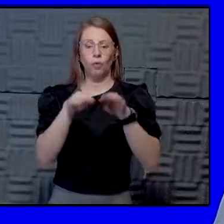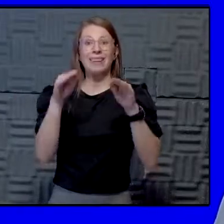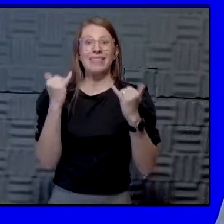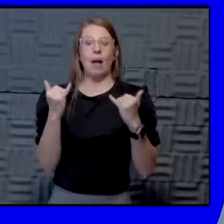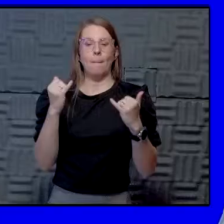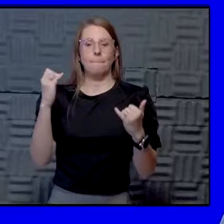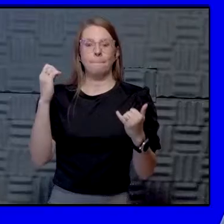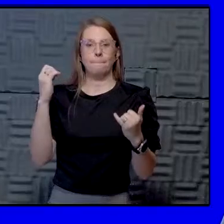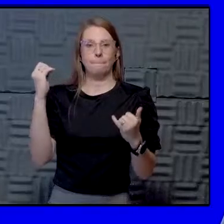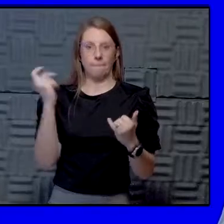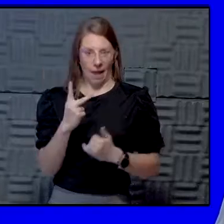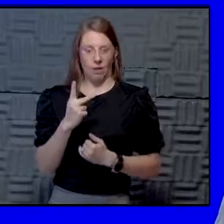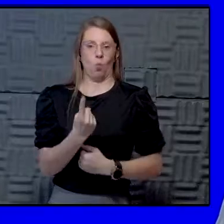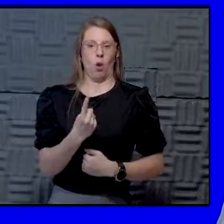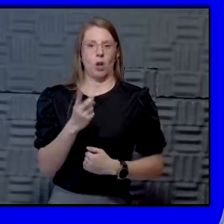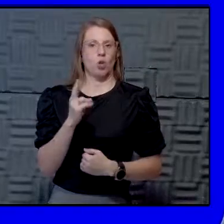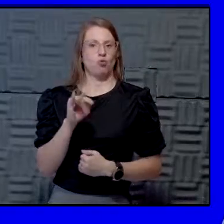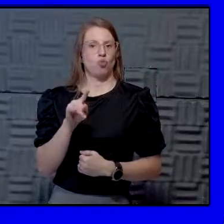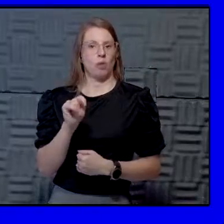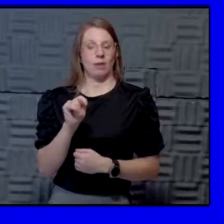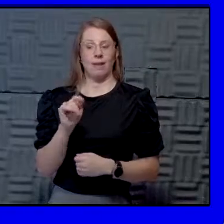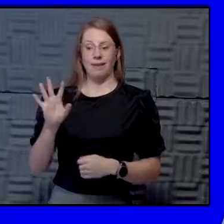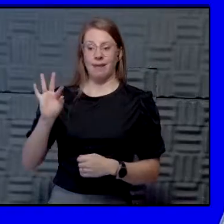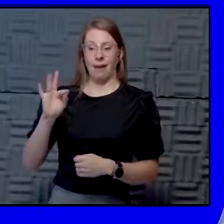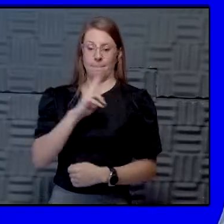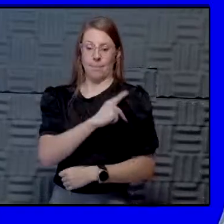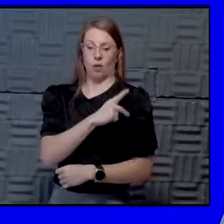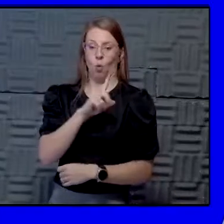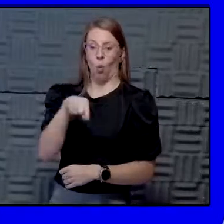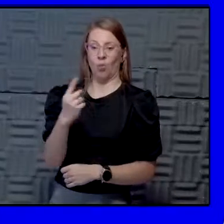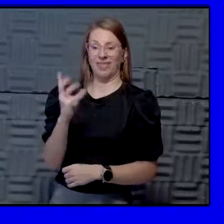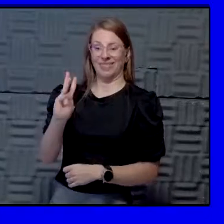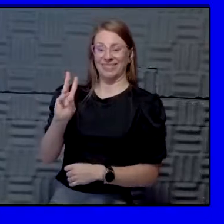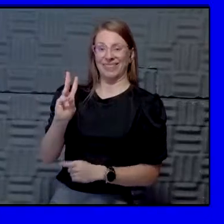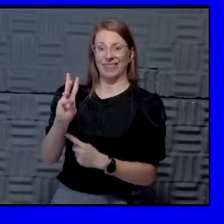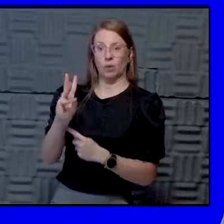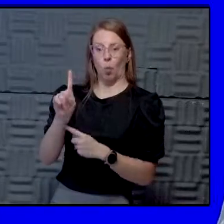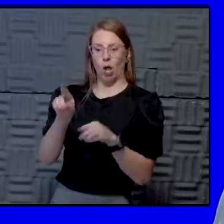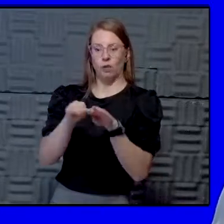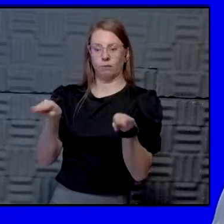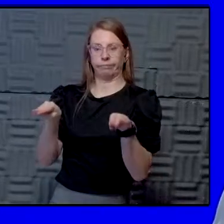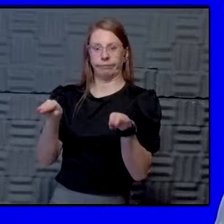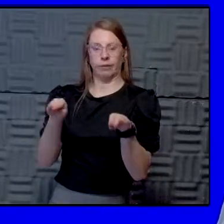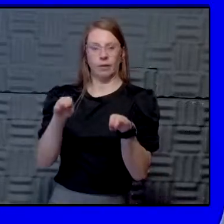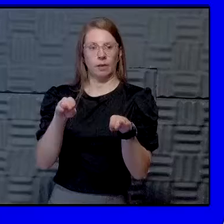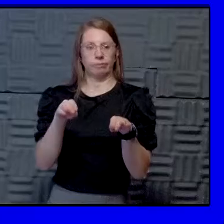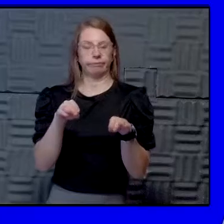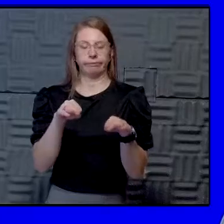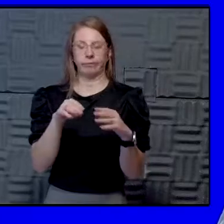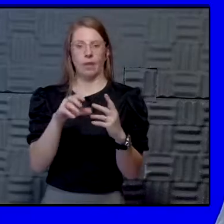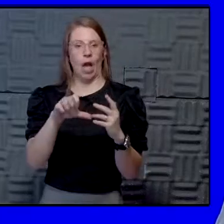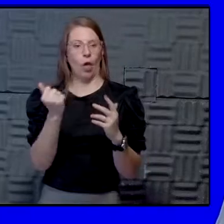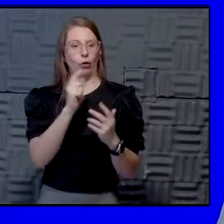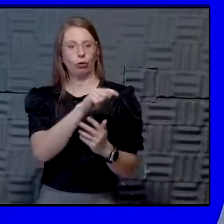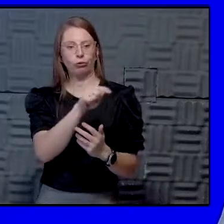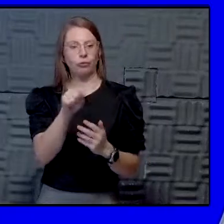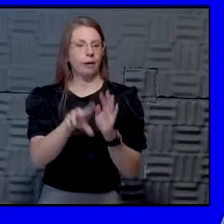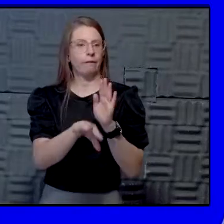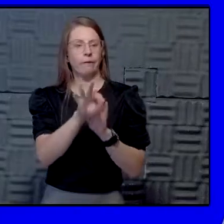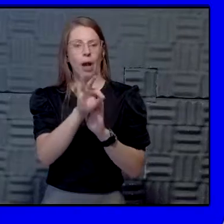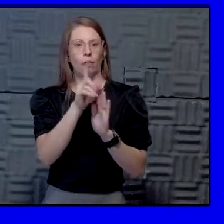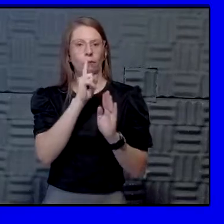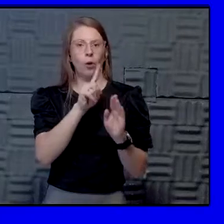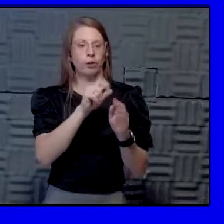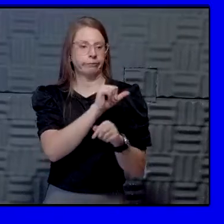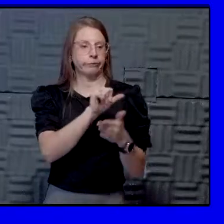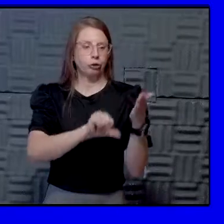Now we're back down to 1. So of those 9 patients, only 6 of those are on that 1 unit, and the other ones, just like you talked about, were found on our admission